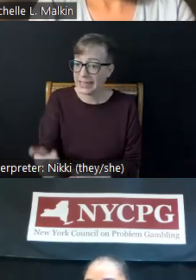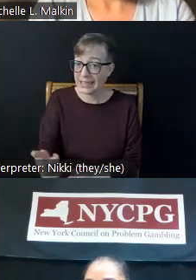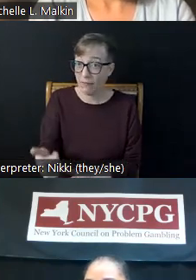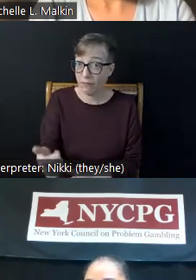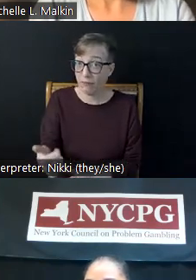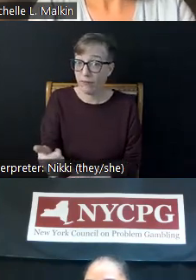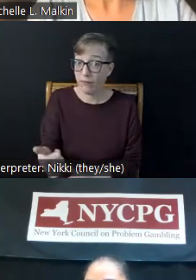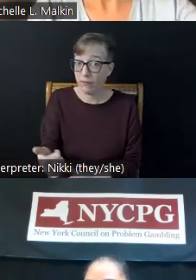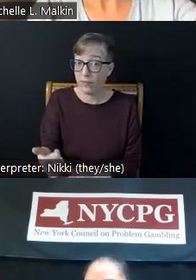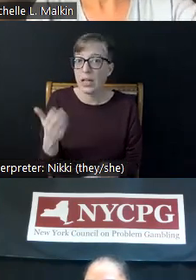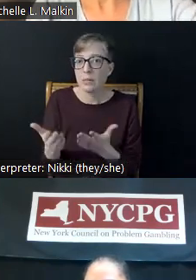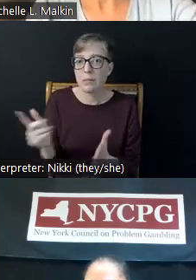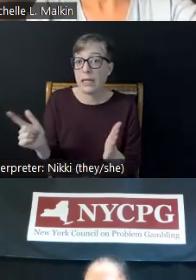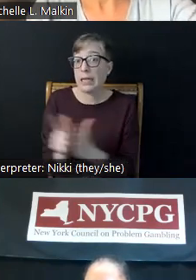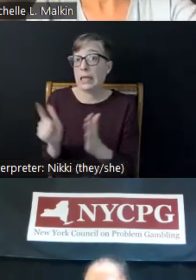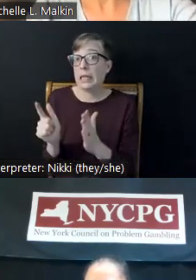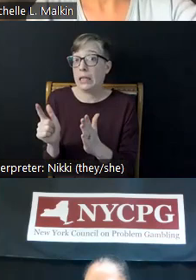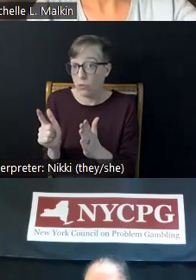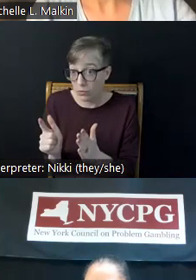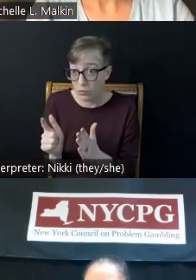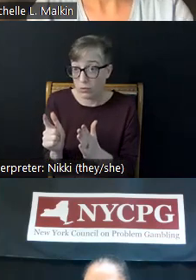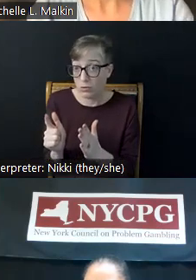may be illegal,